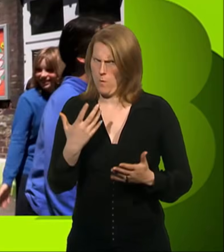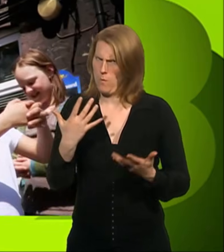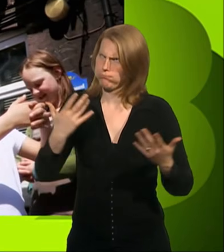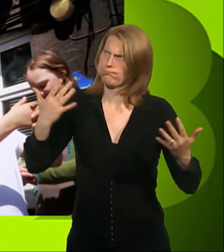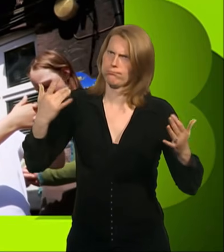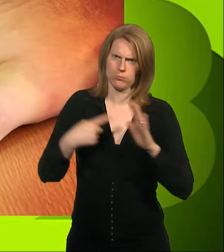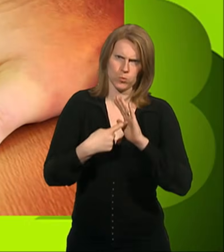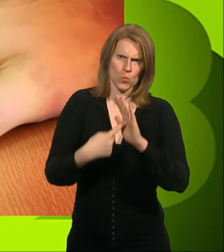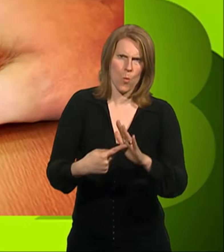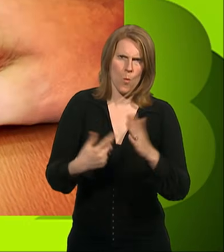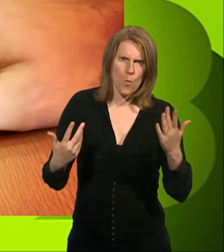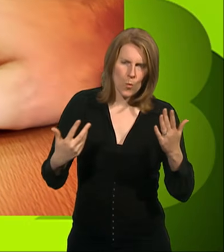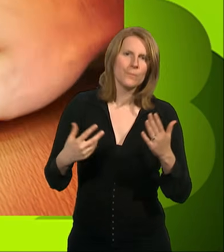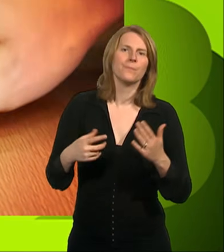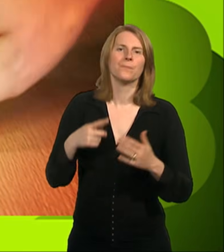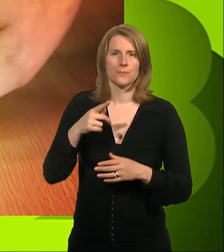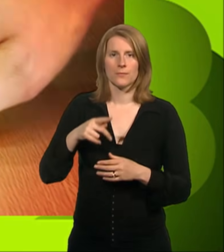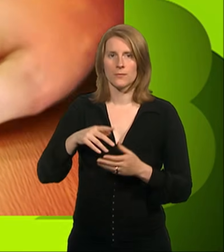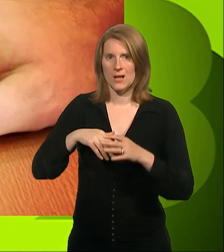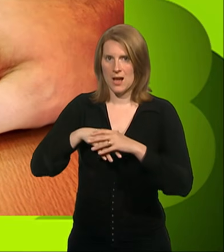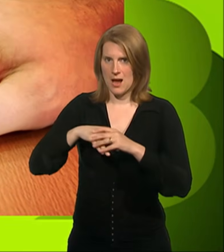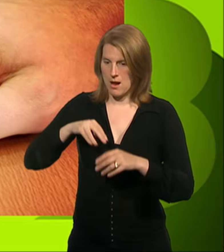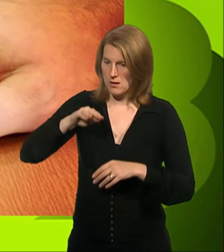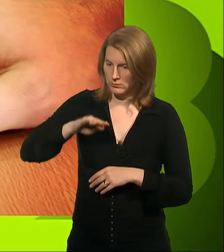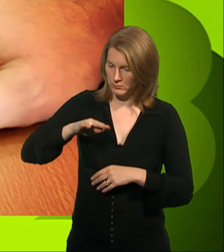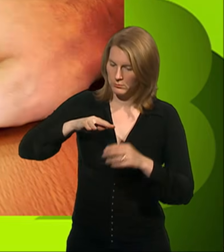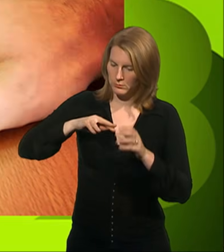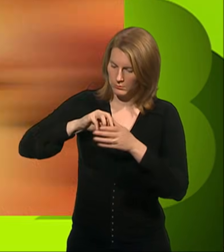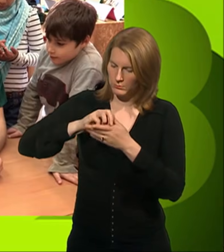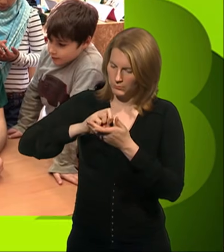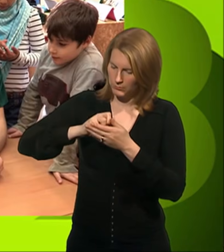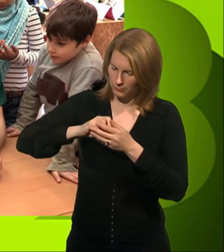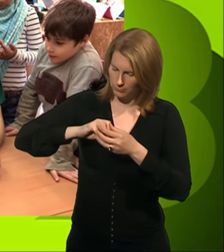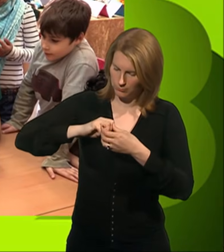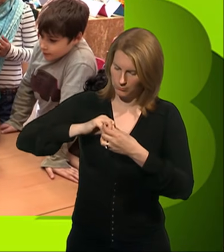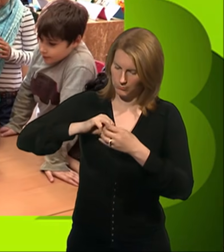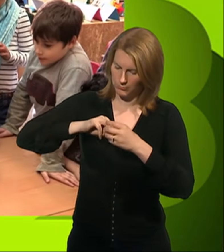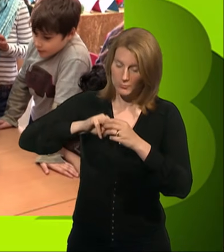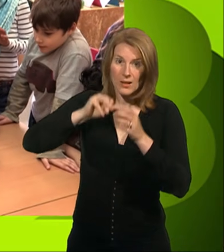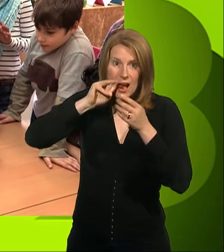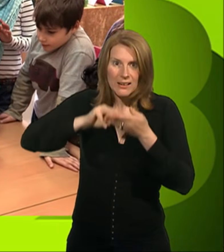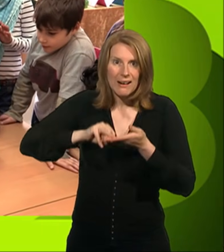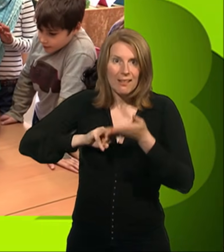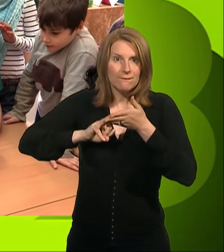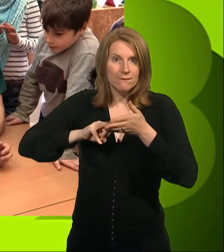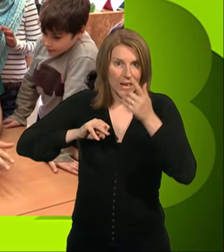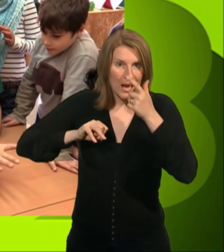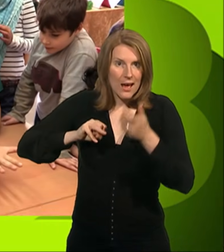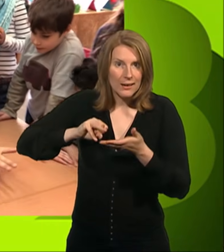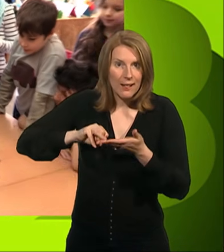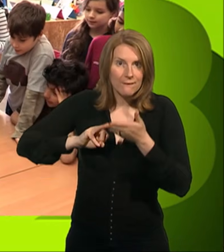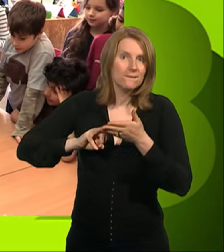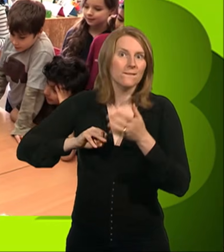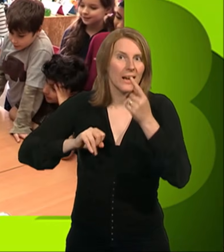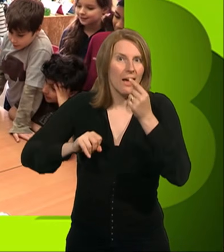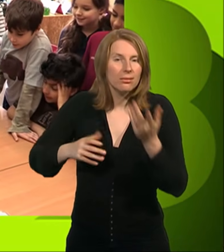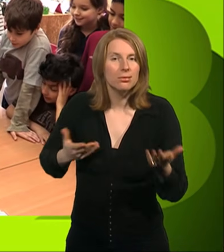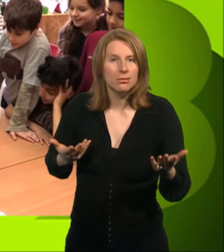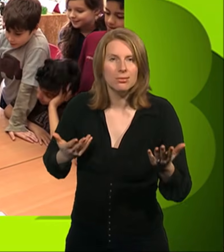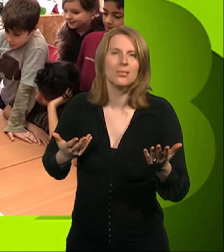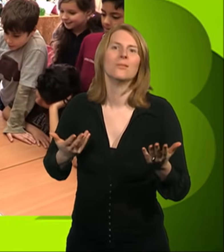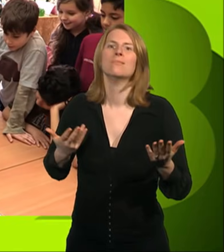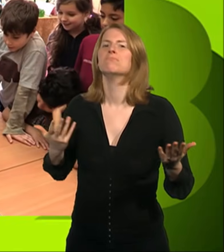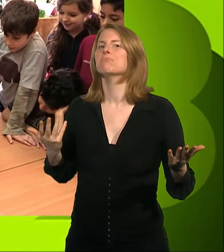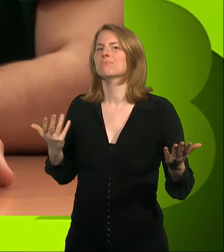friends from simply lifting a finger? We're going to show you how. This is on. I want you to put your hand on the table, and then I